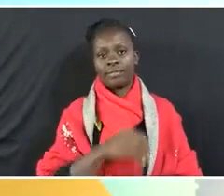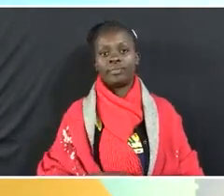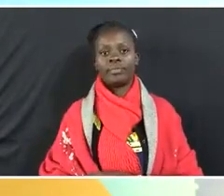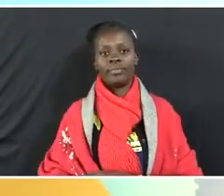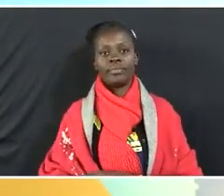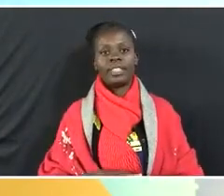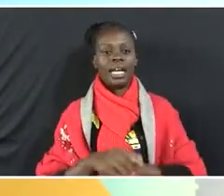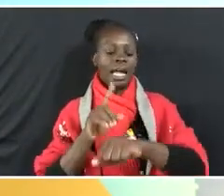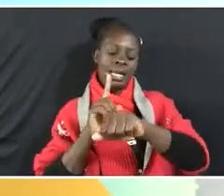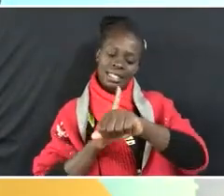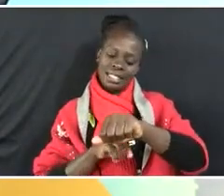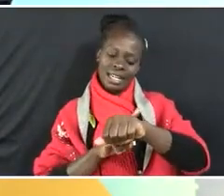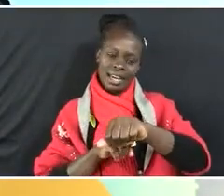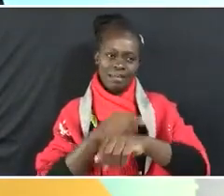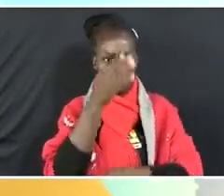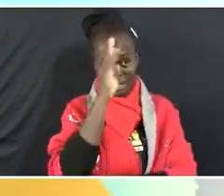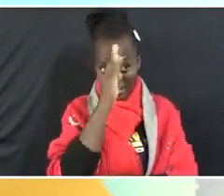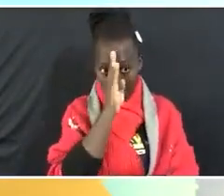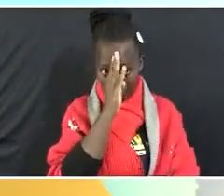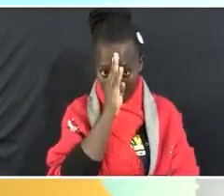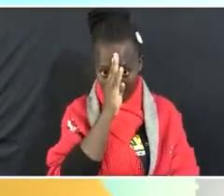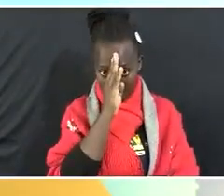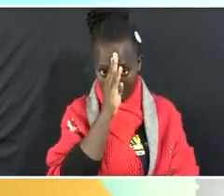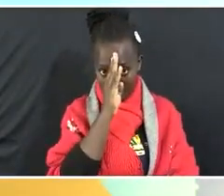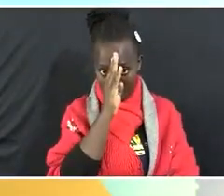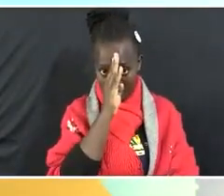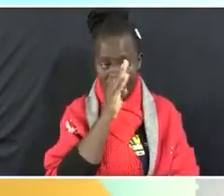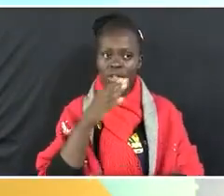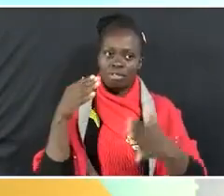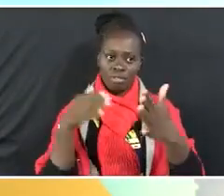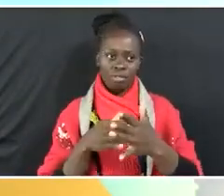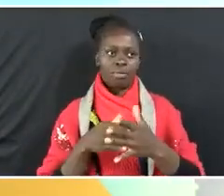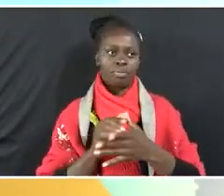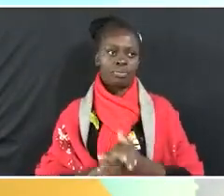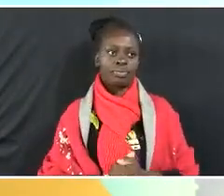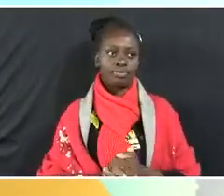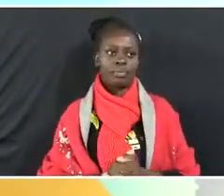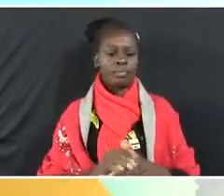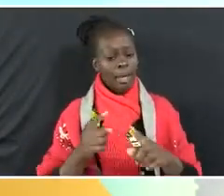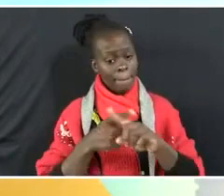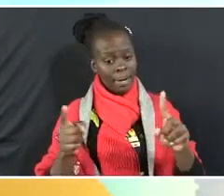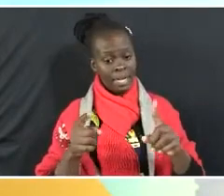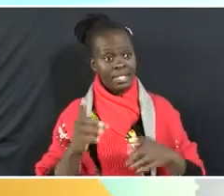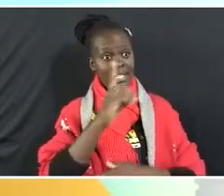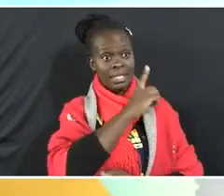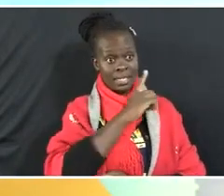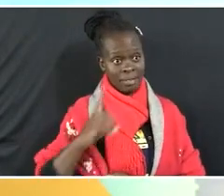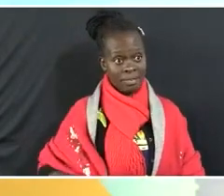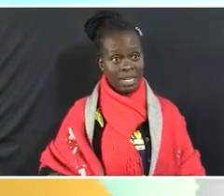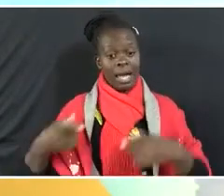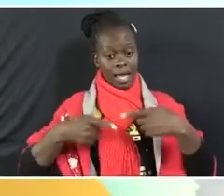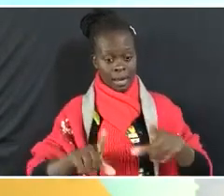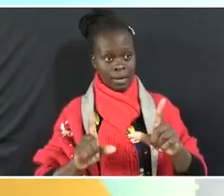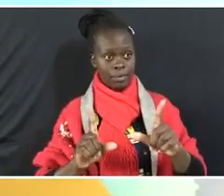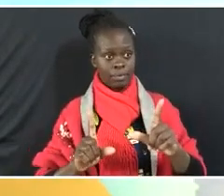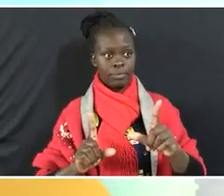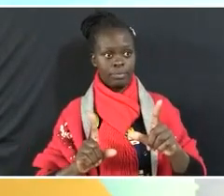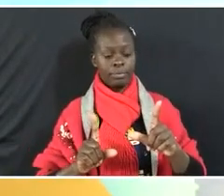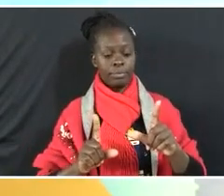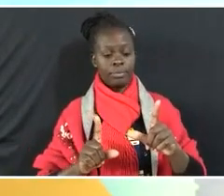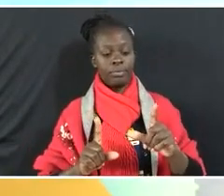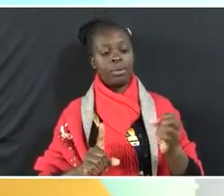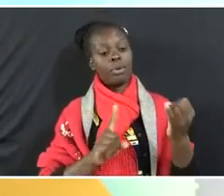he allowed Amnon to go, the Bible says in verses 28 of 2 Samuel